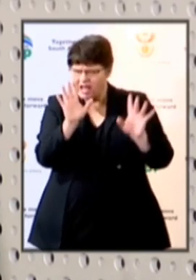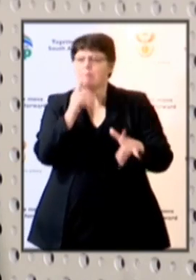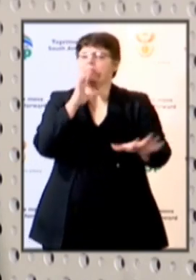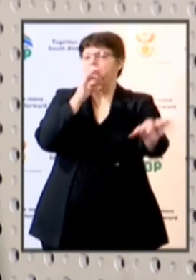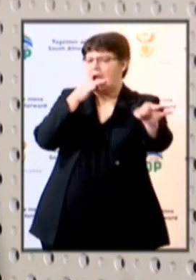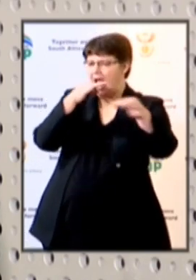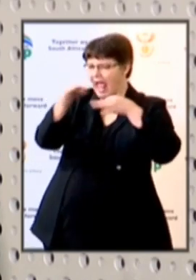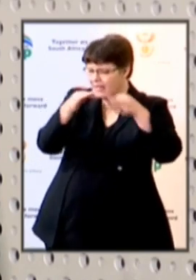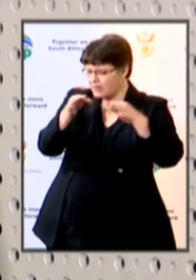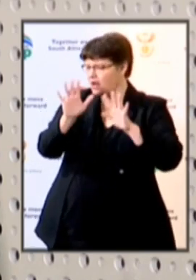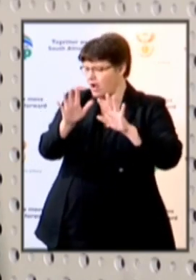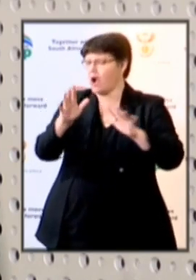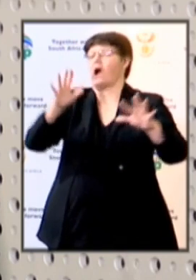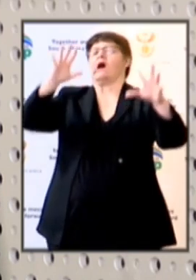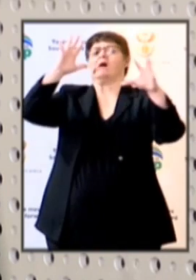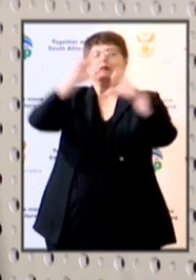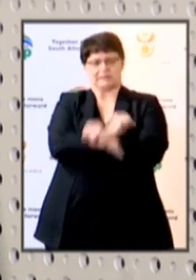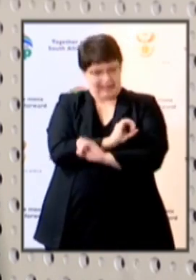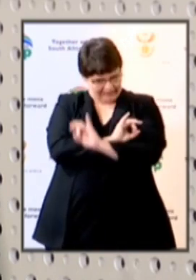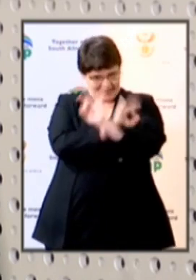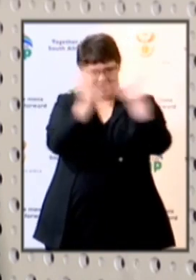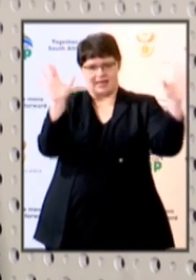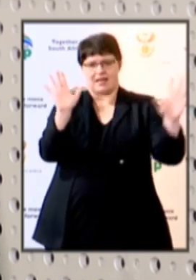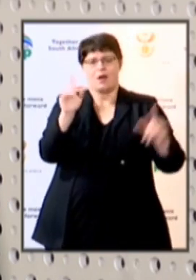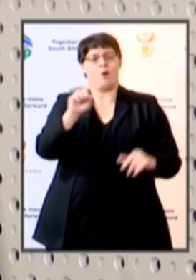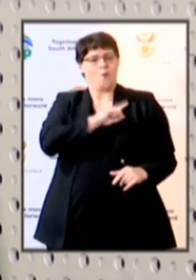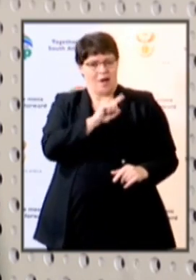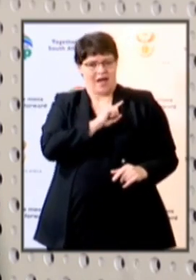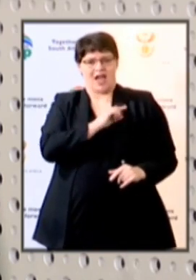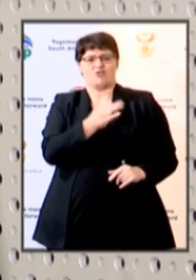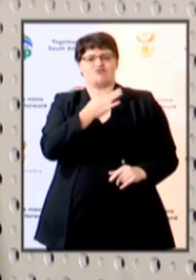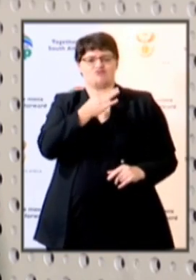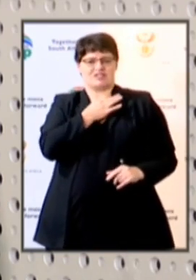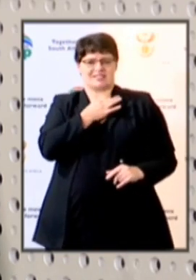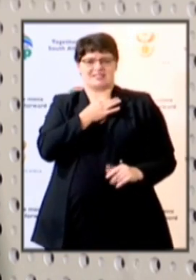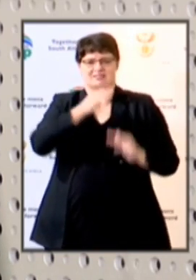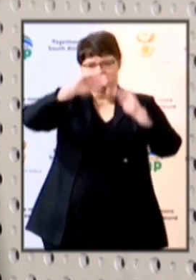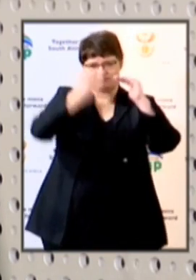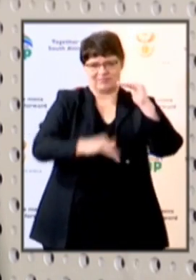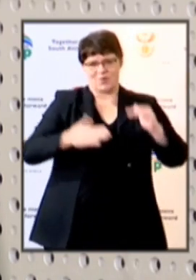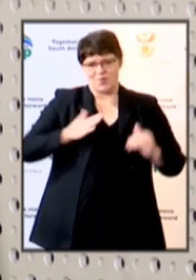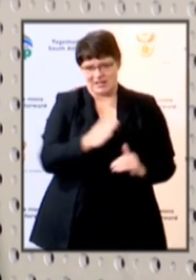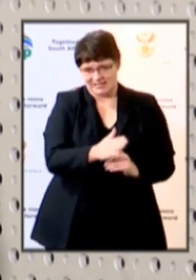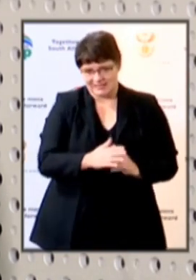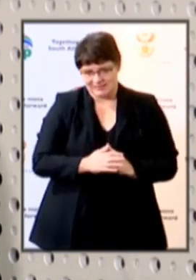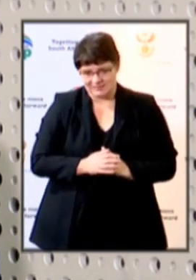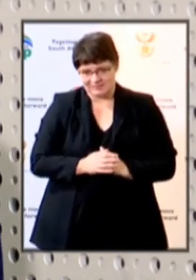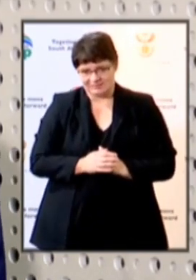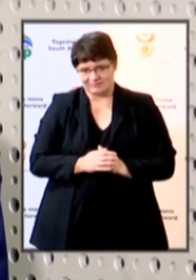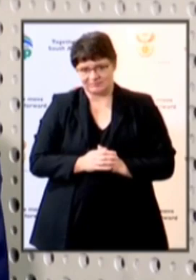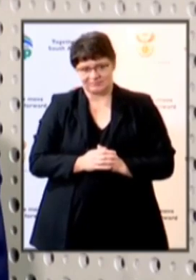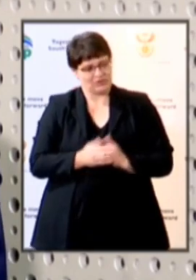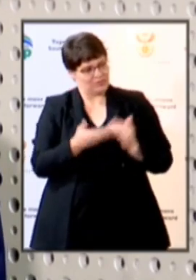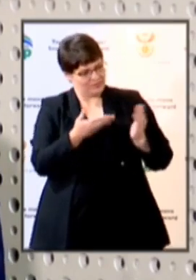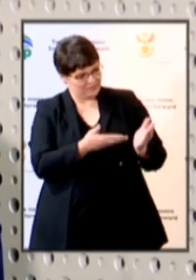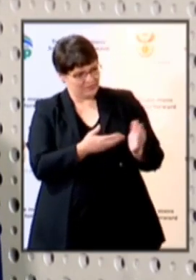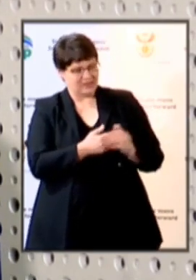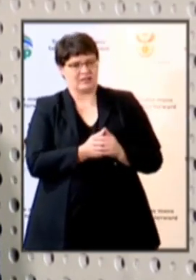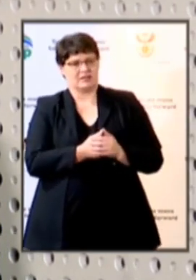particular workplaces to ensure that we lower the risk levels. So to my colleague,